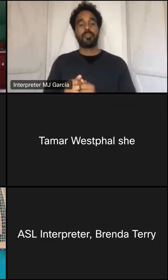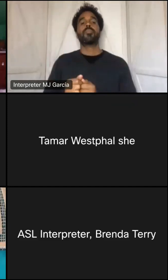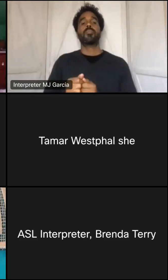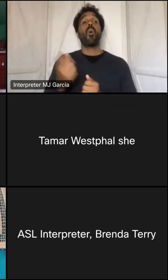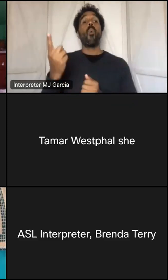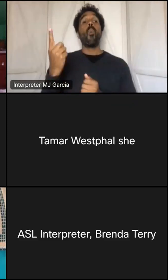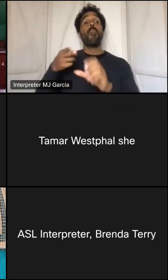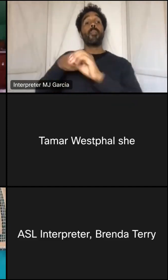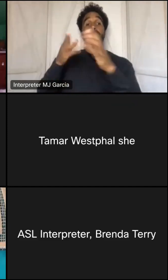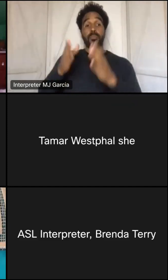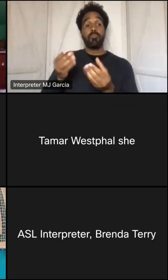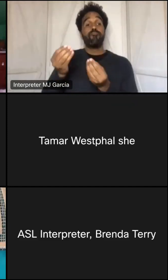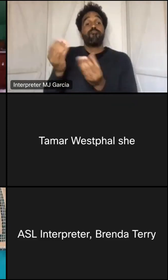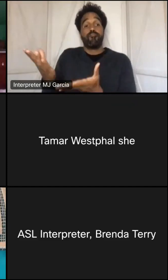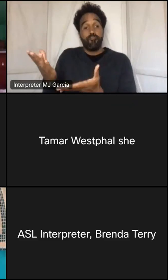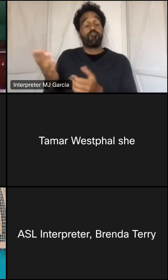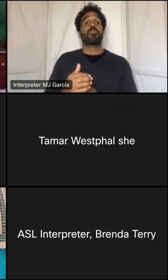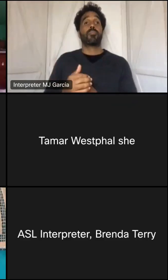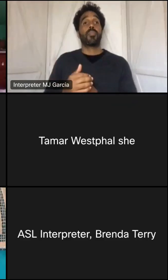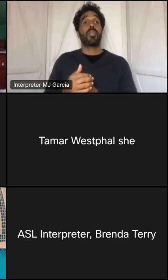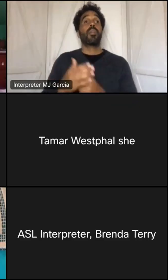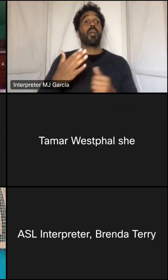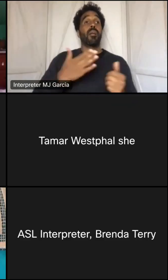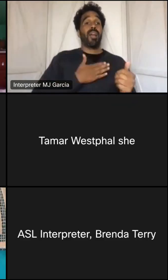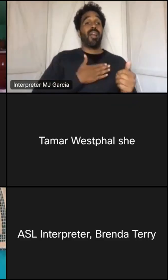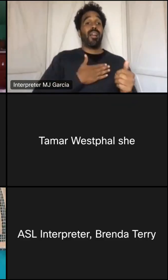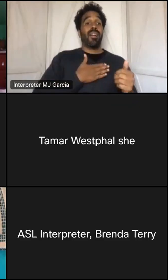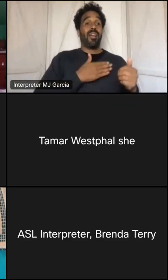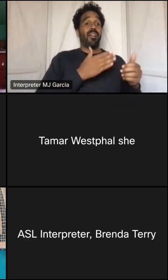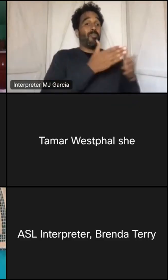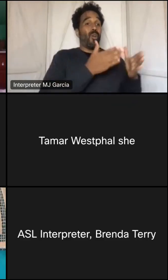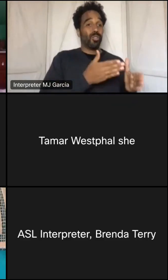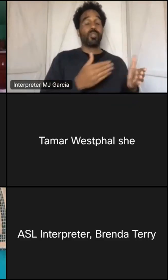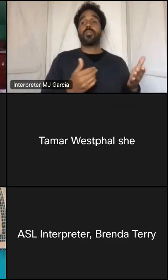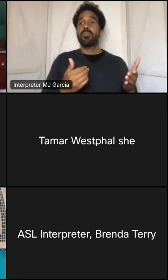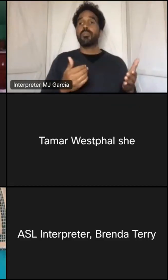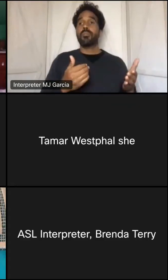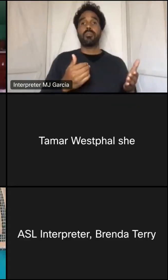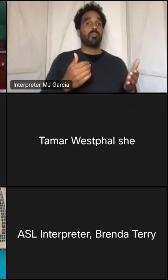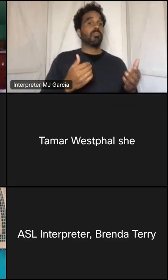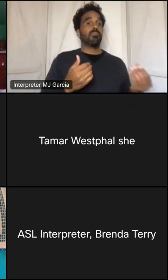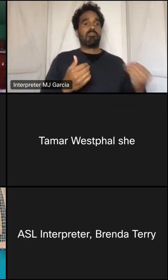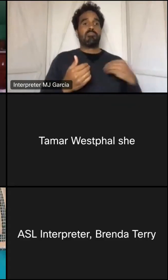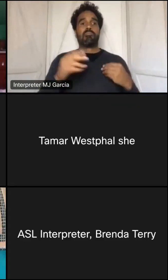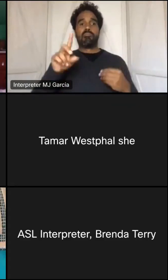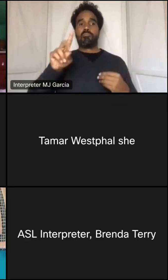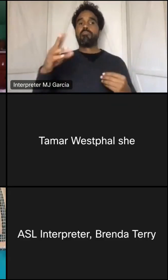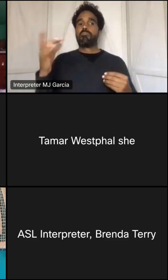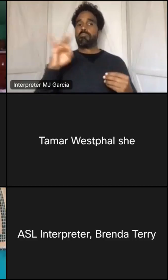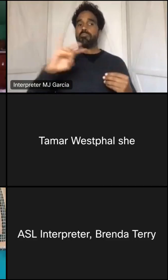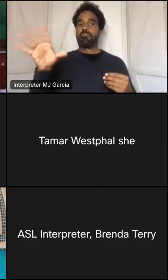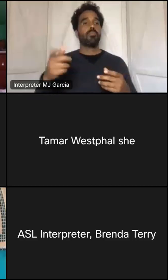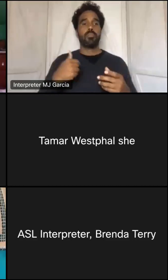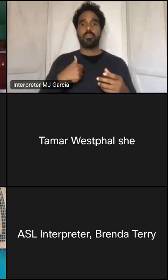violence by her spouse. And Claudia was looking for programs and services for her, but she couldn't